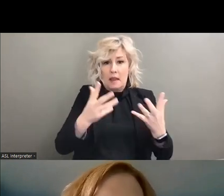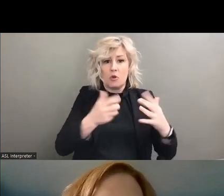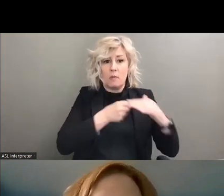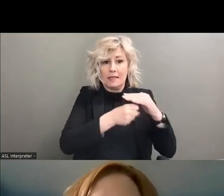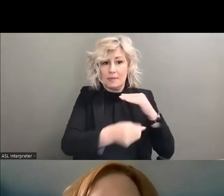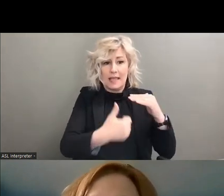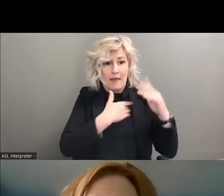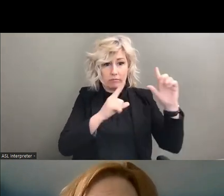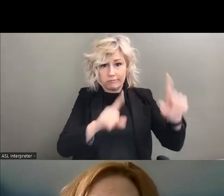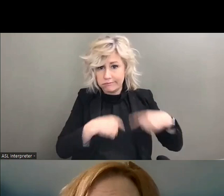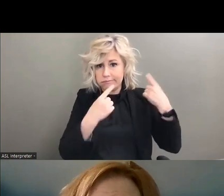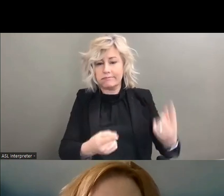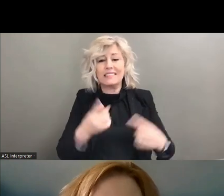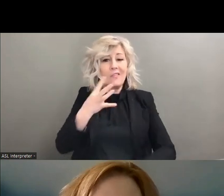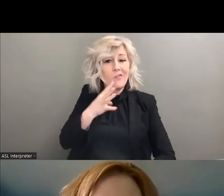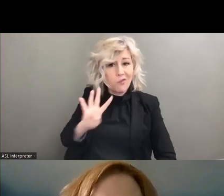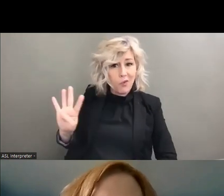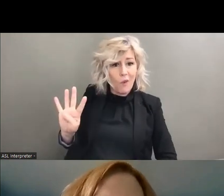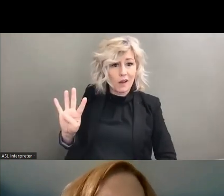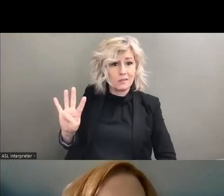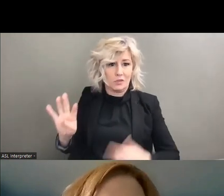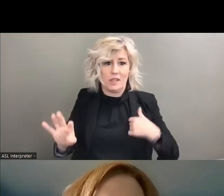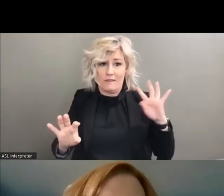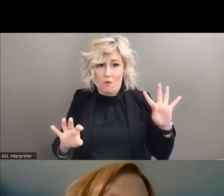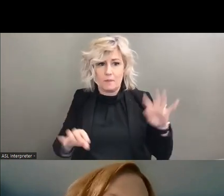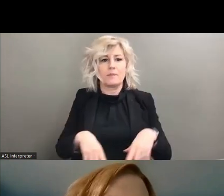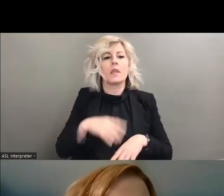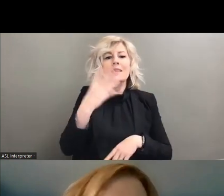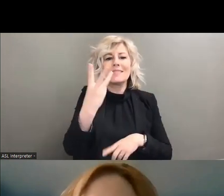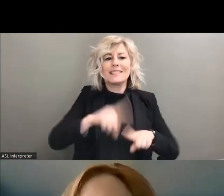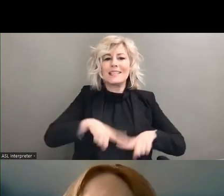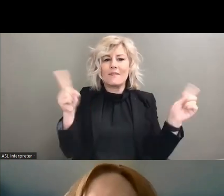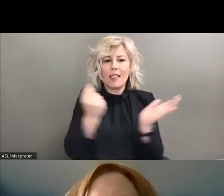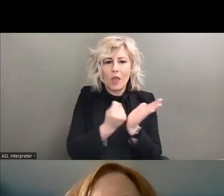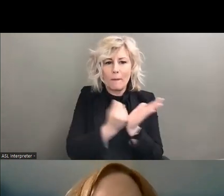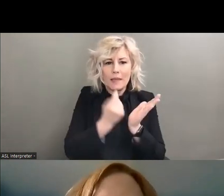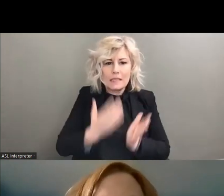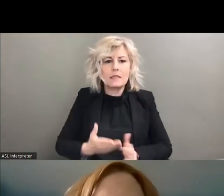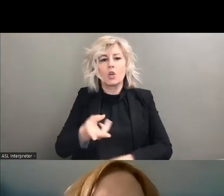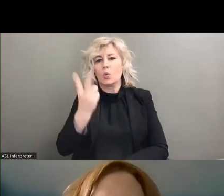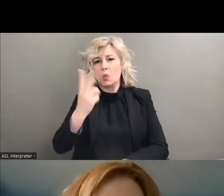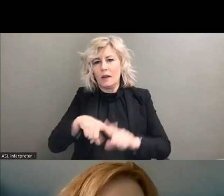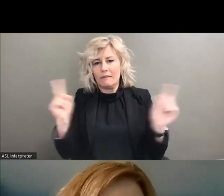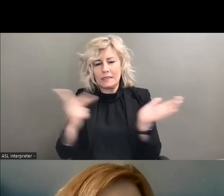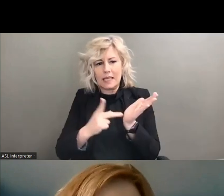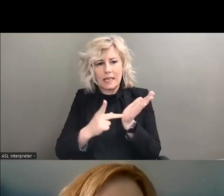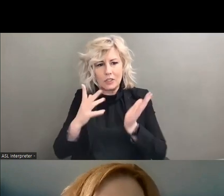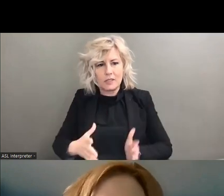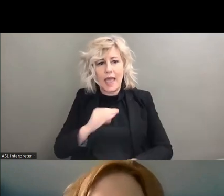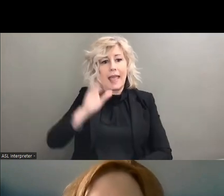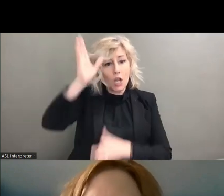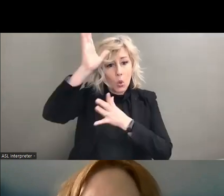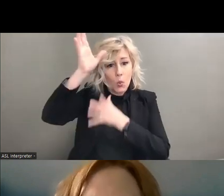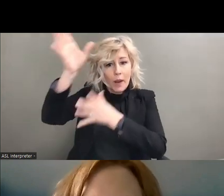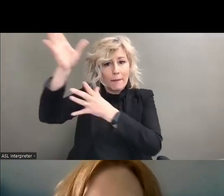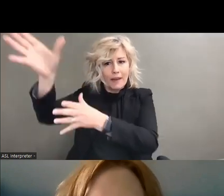child has had since being 4 years old, six different therapists, two different psychiatrists, and grandparents who